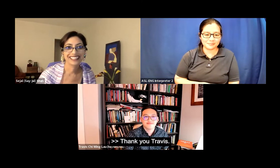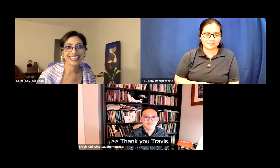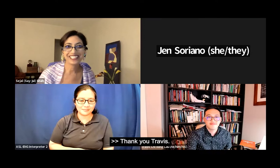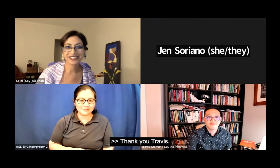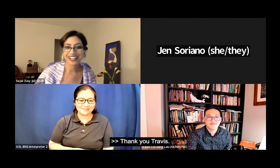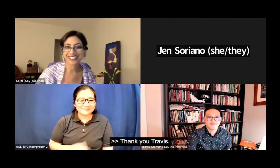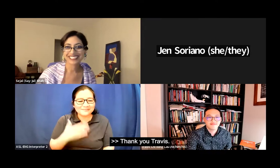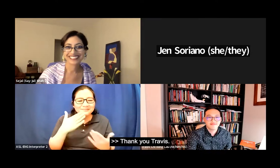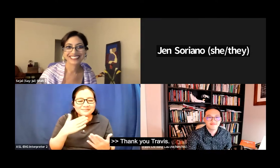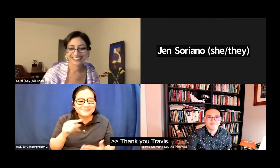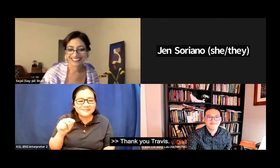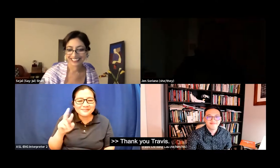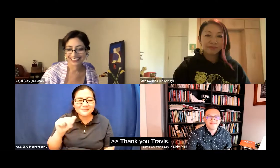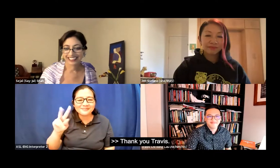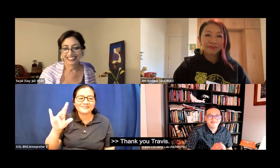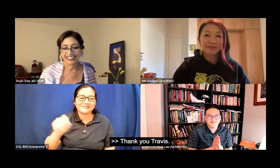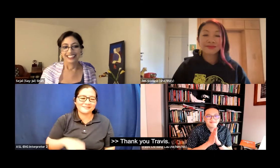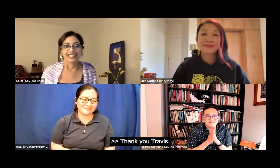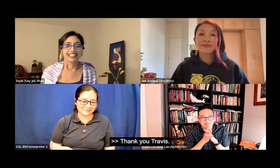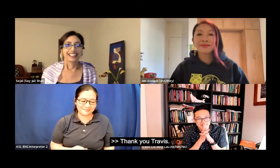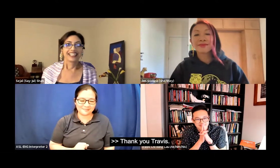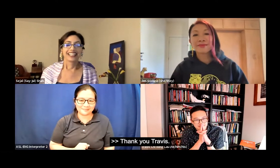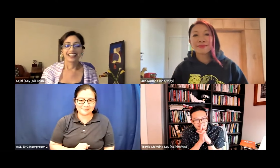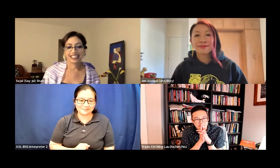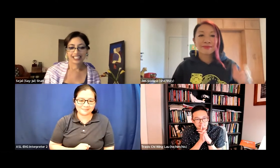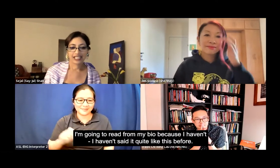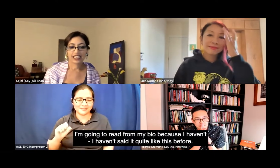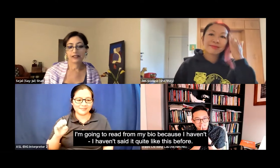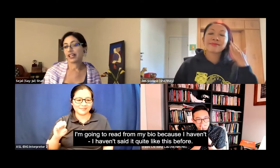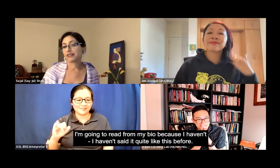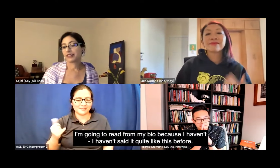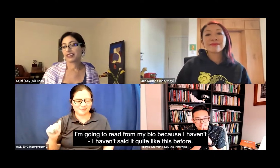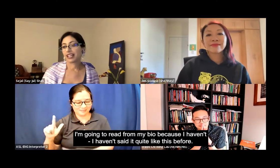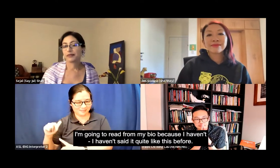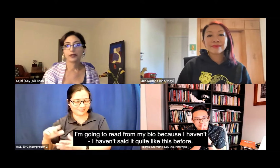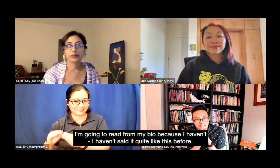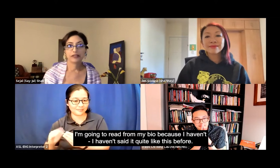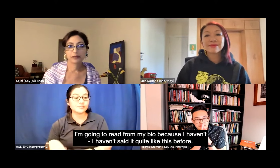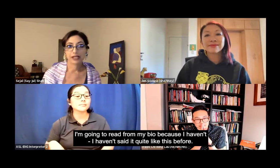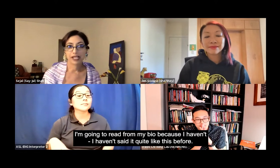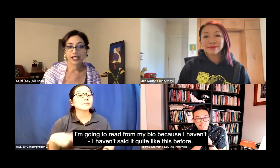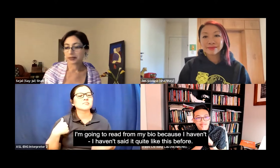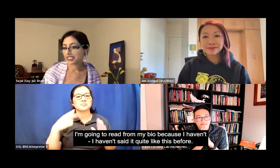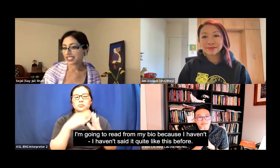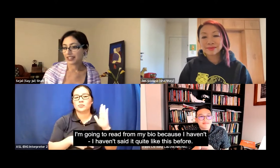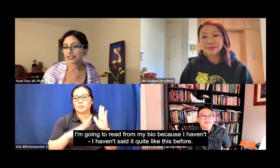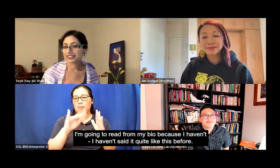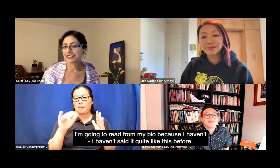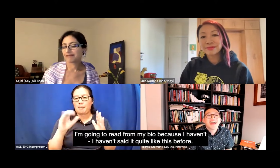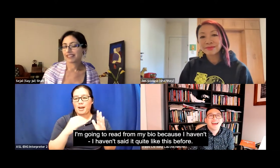Thank you, Travis. I'm going to read from my bio